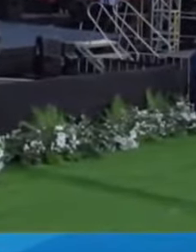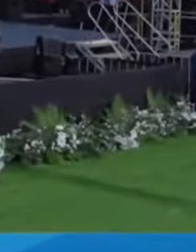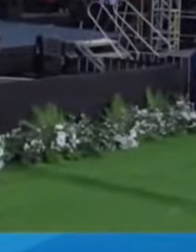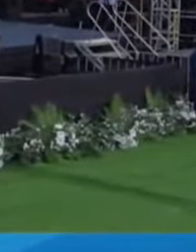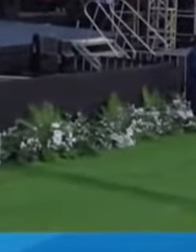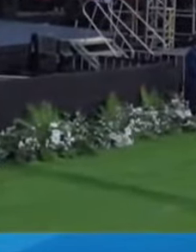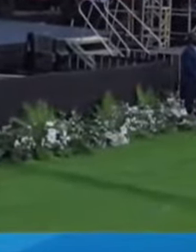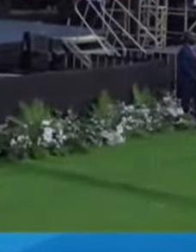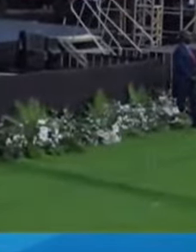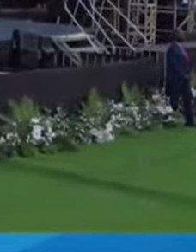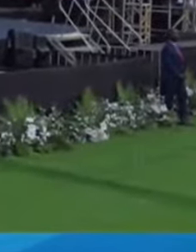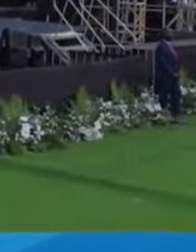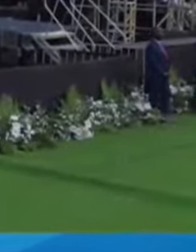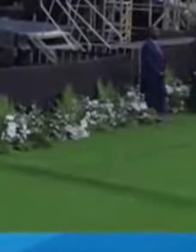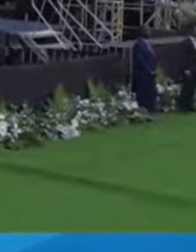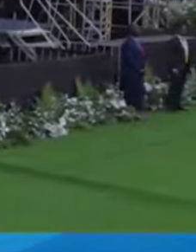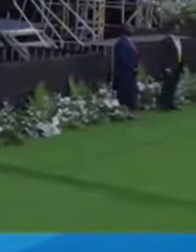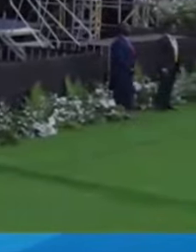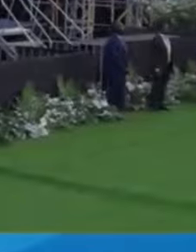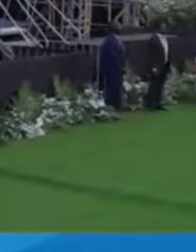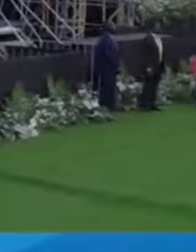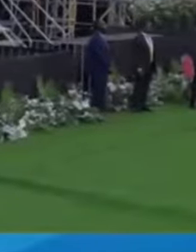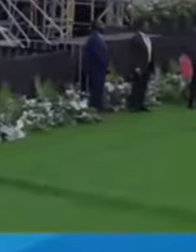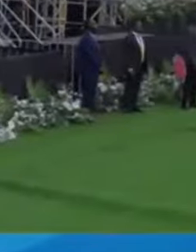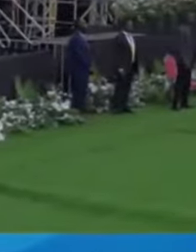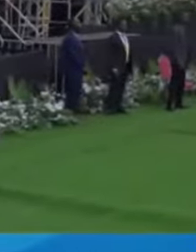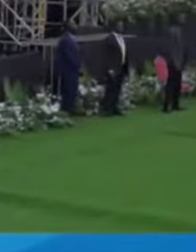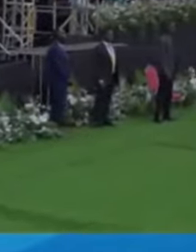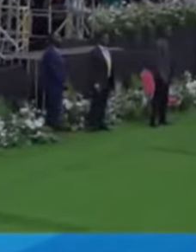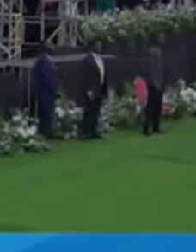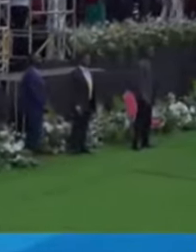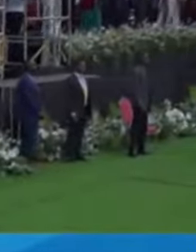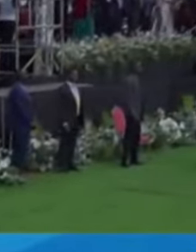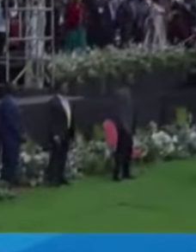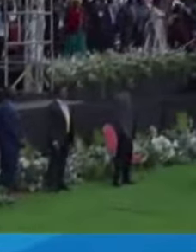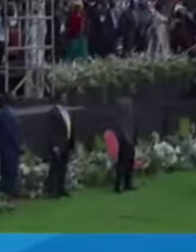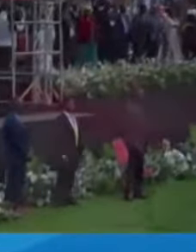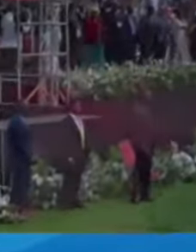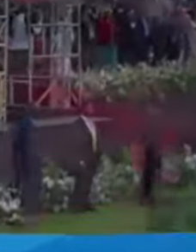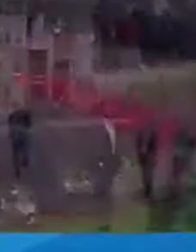see I know who I am I am everybody